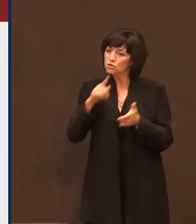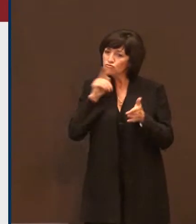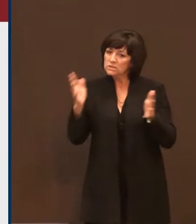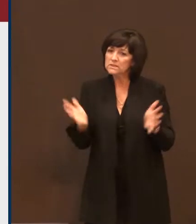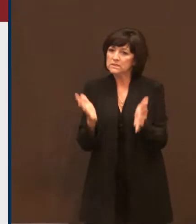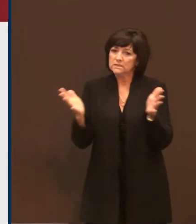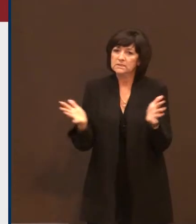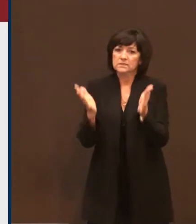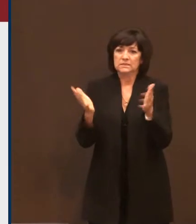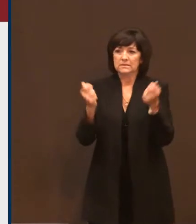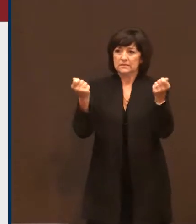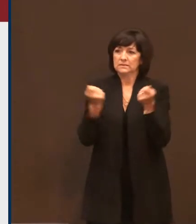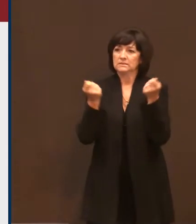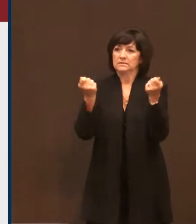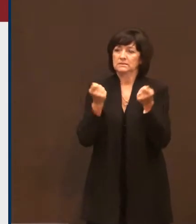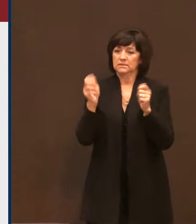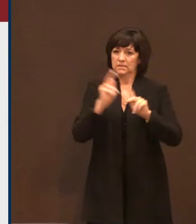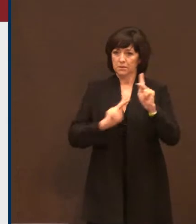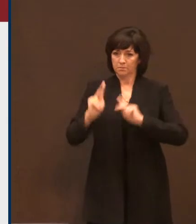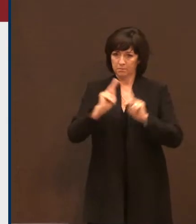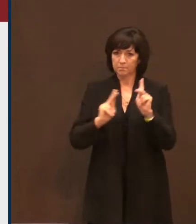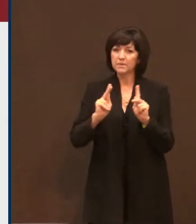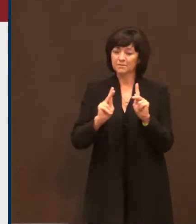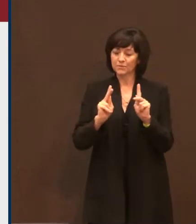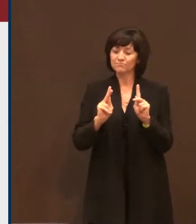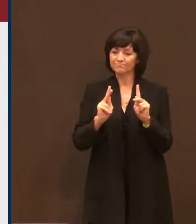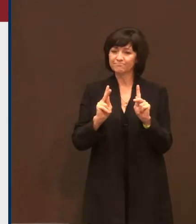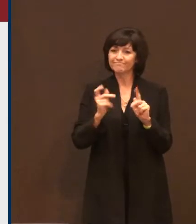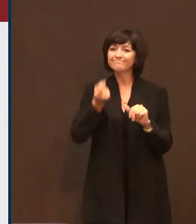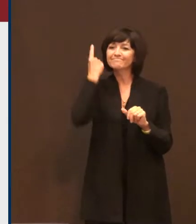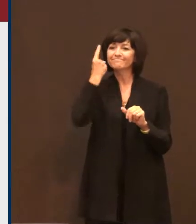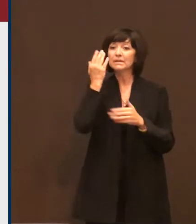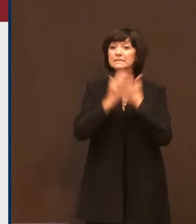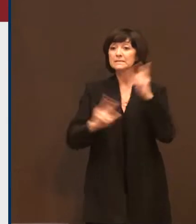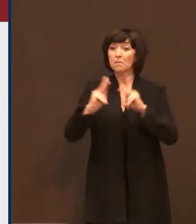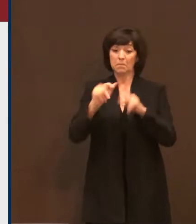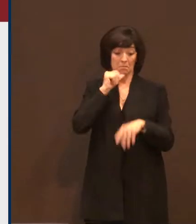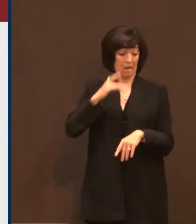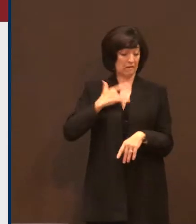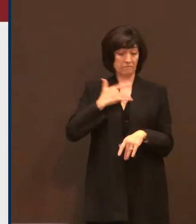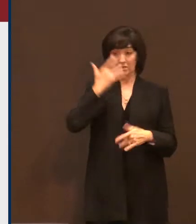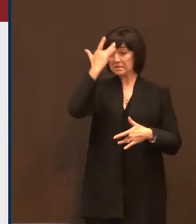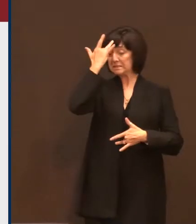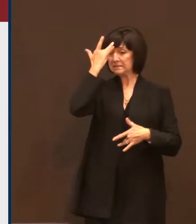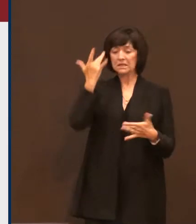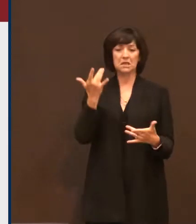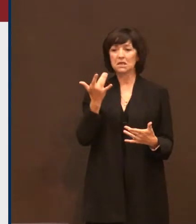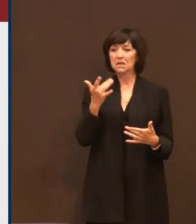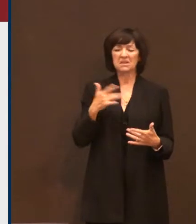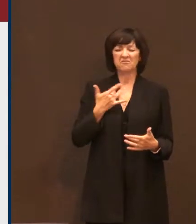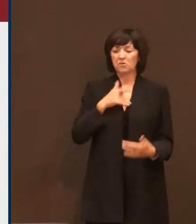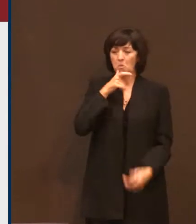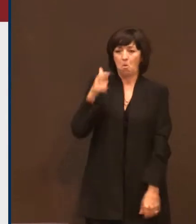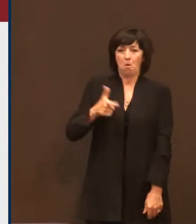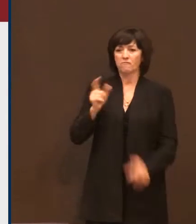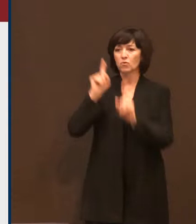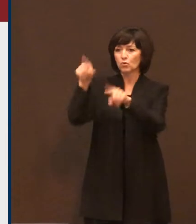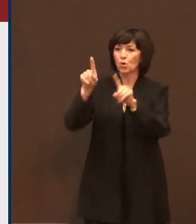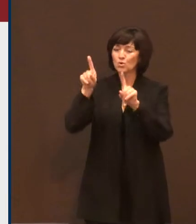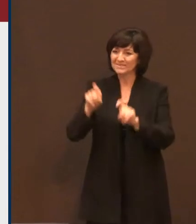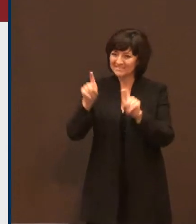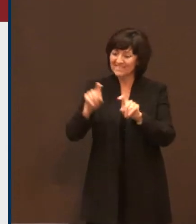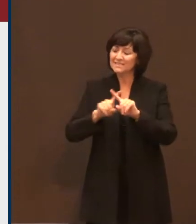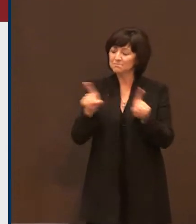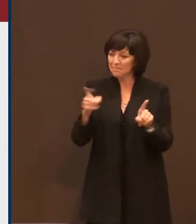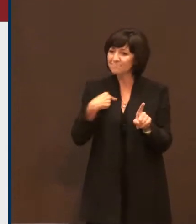get among people, particularly who aren't symptomatic, and we have a lot of folks that do not have symptoms, but that are shedding